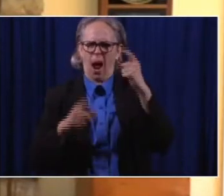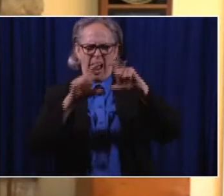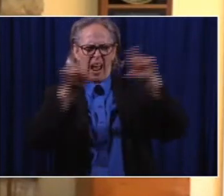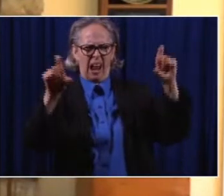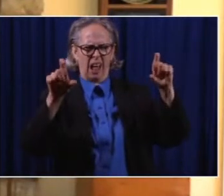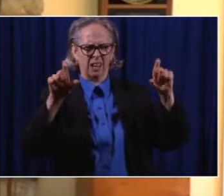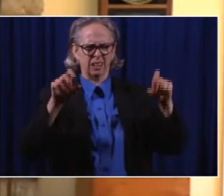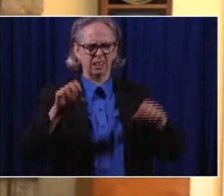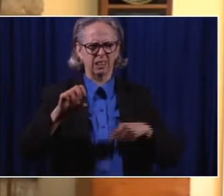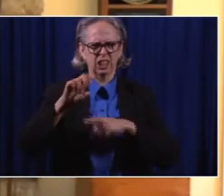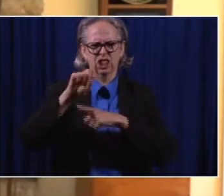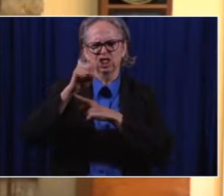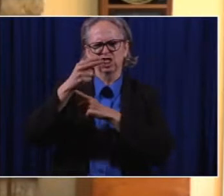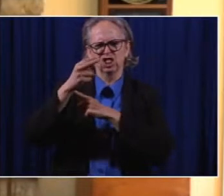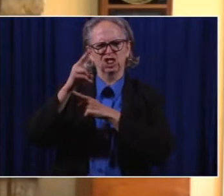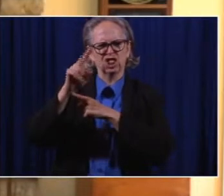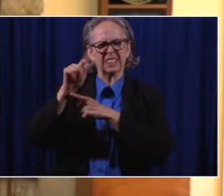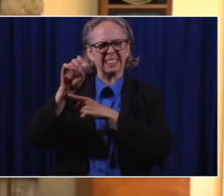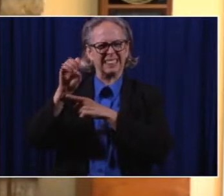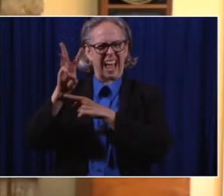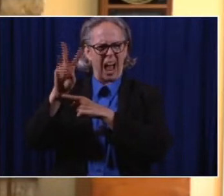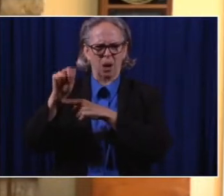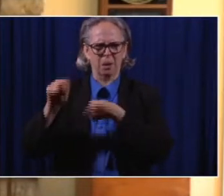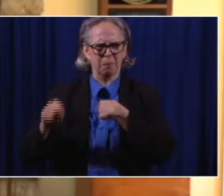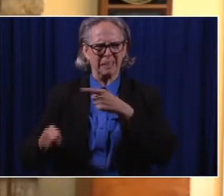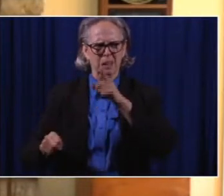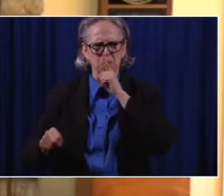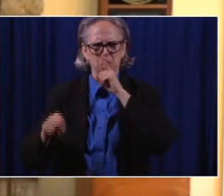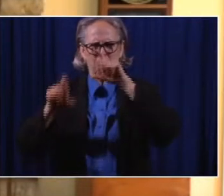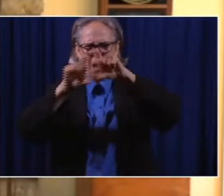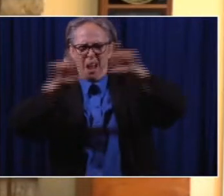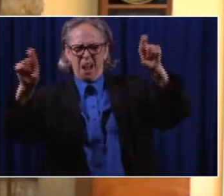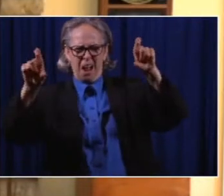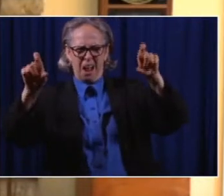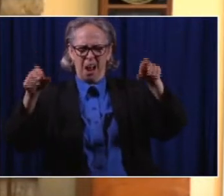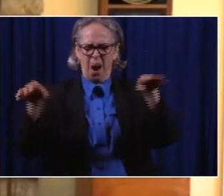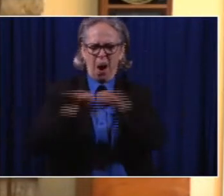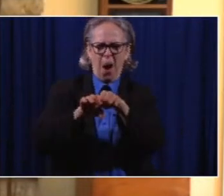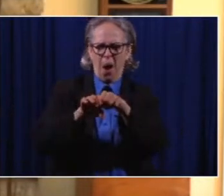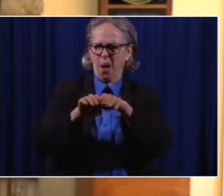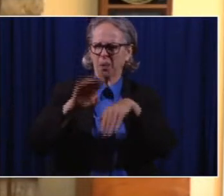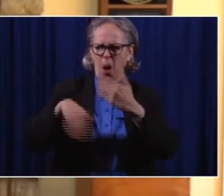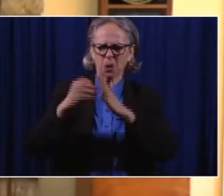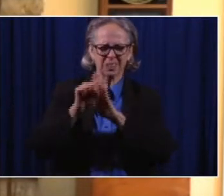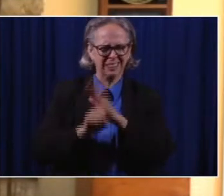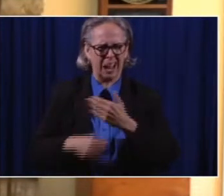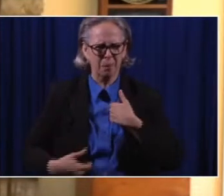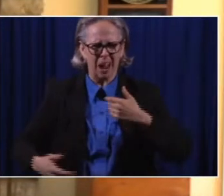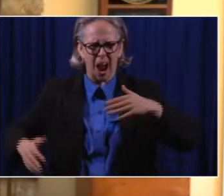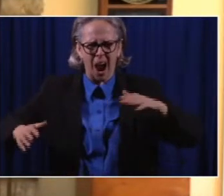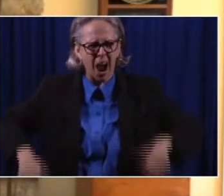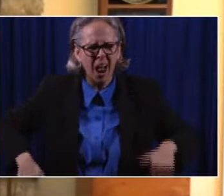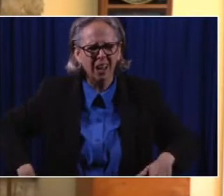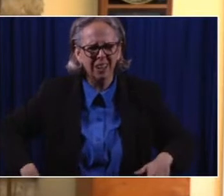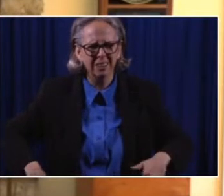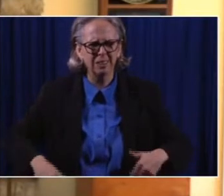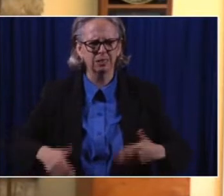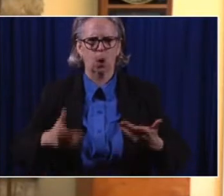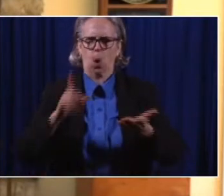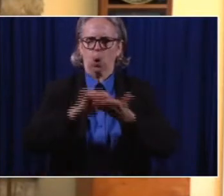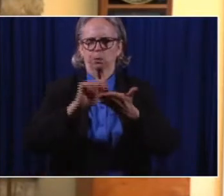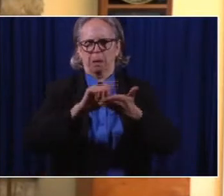shutdown. We're not talking about shutting down the state. What we're talking about is trying